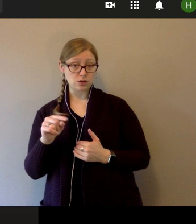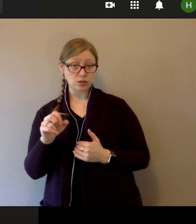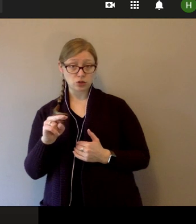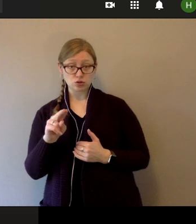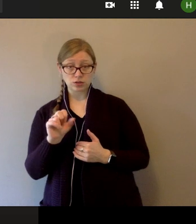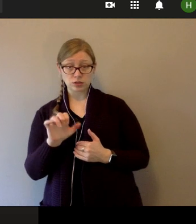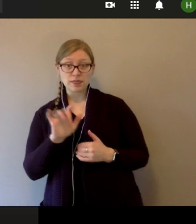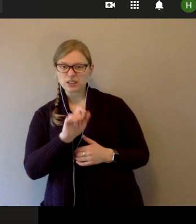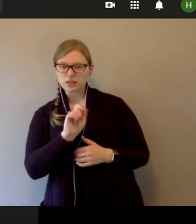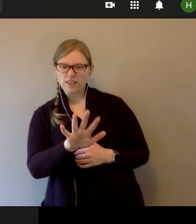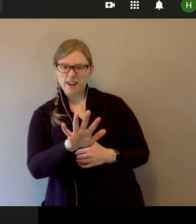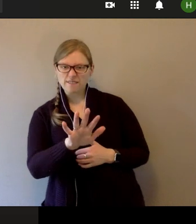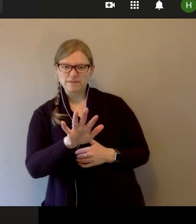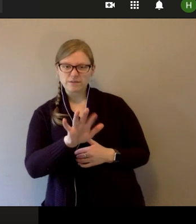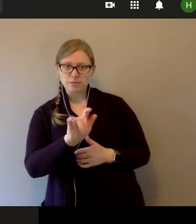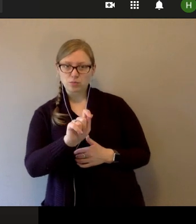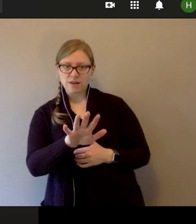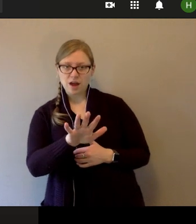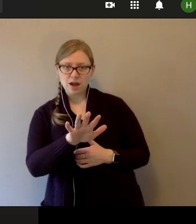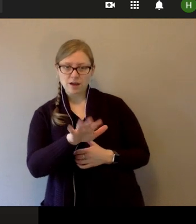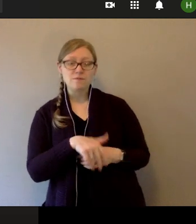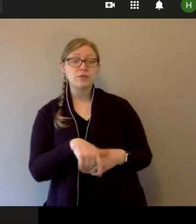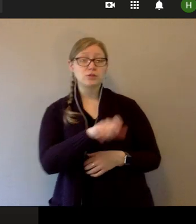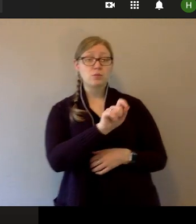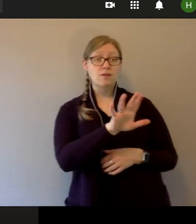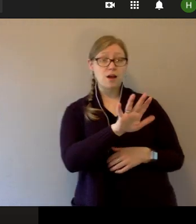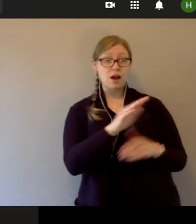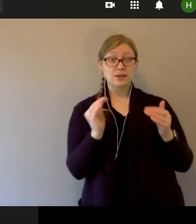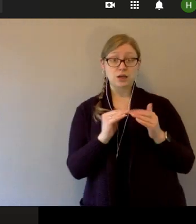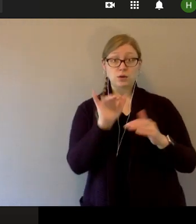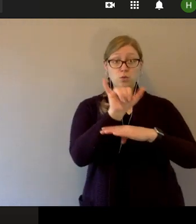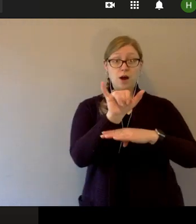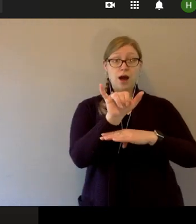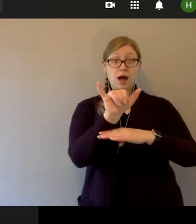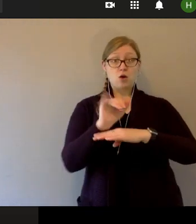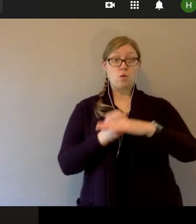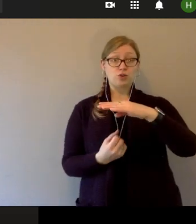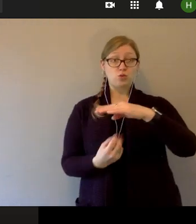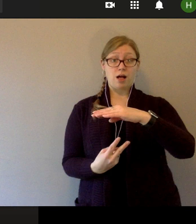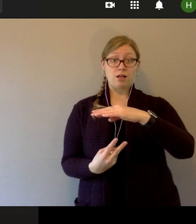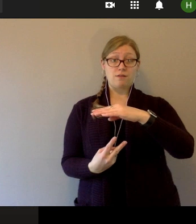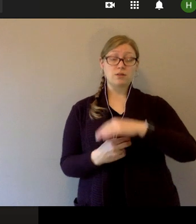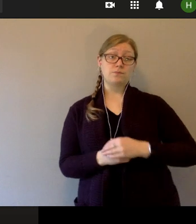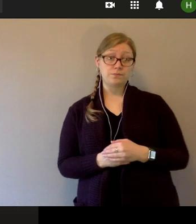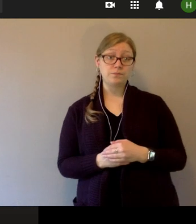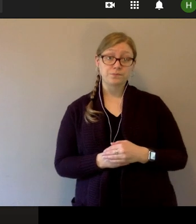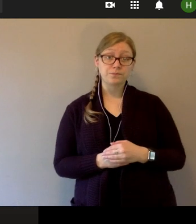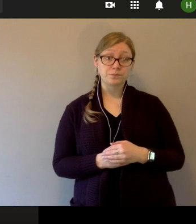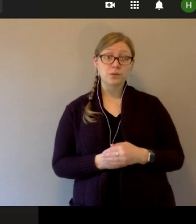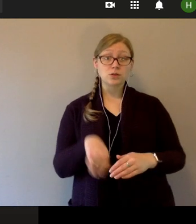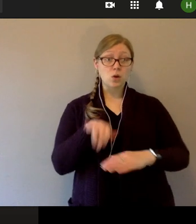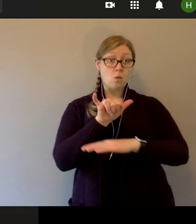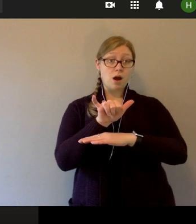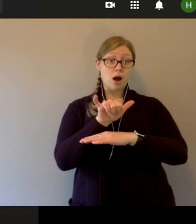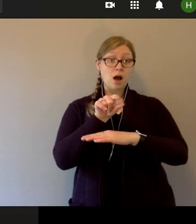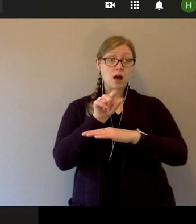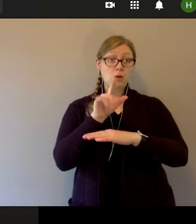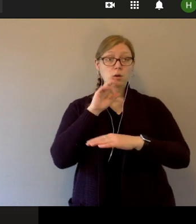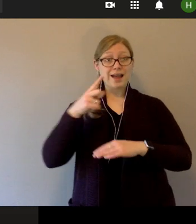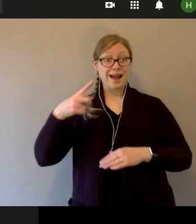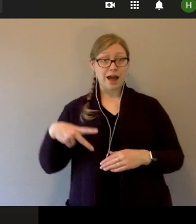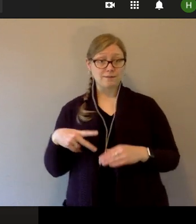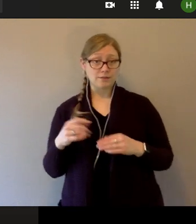So we have 0.5 equals y over 12. And so y is going to be half of